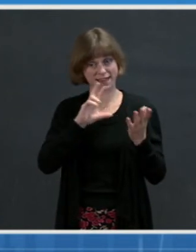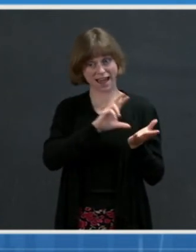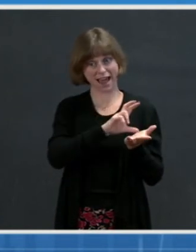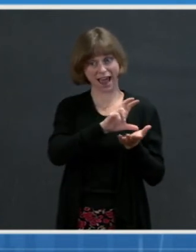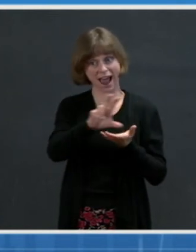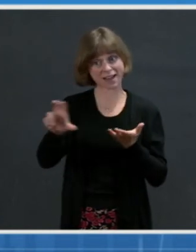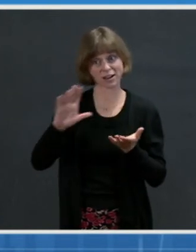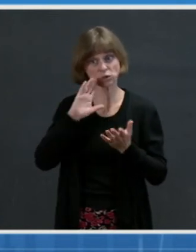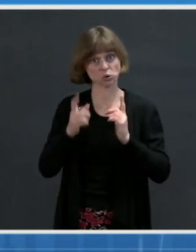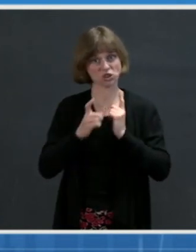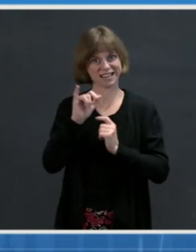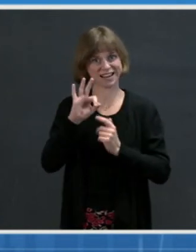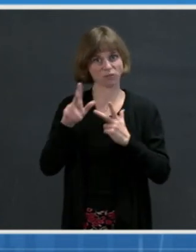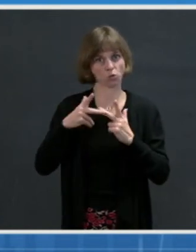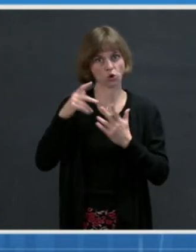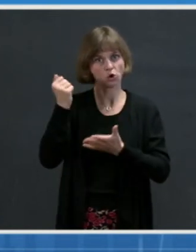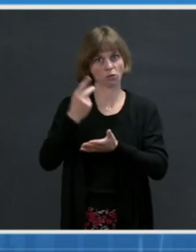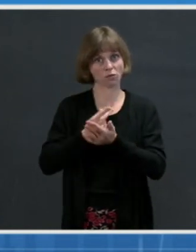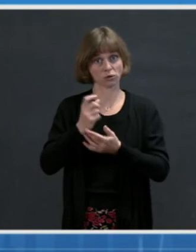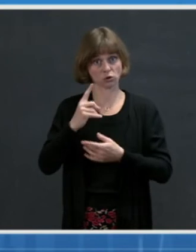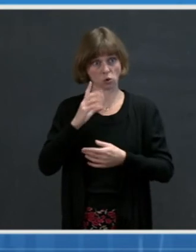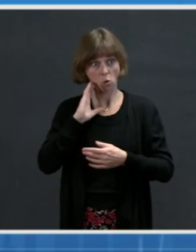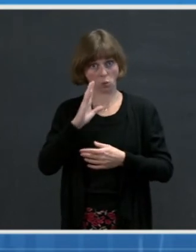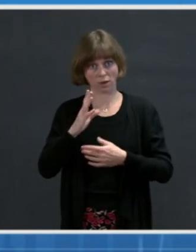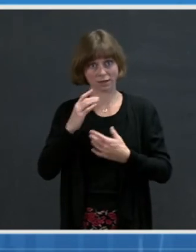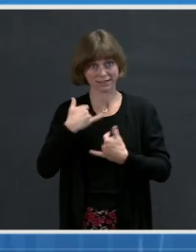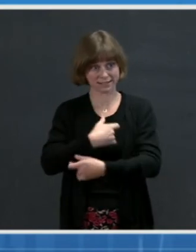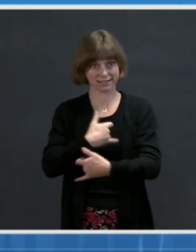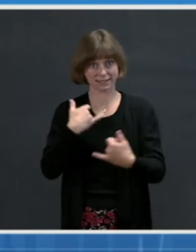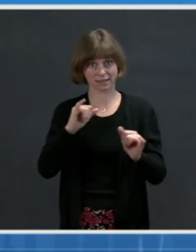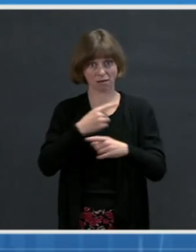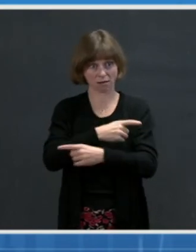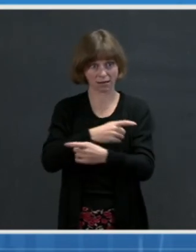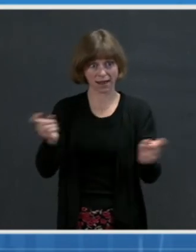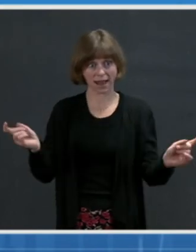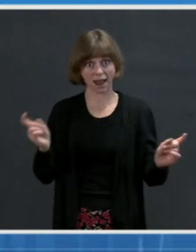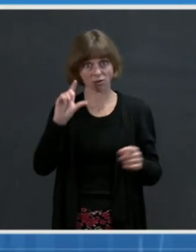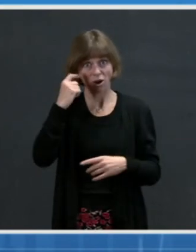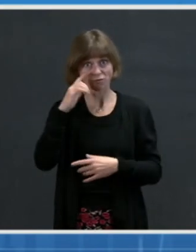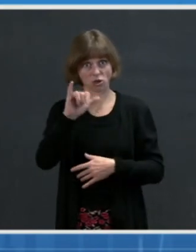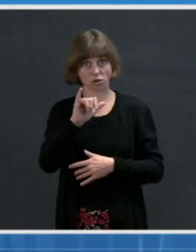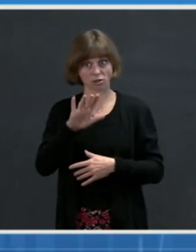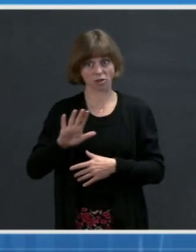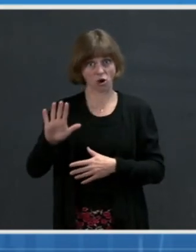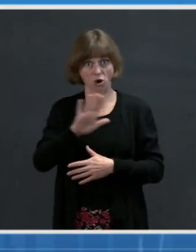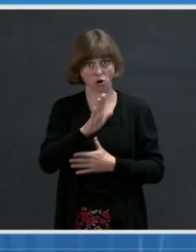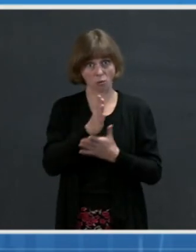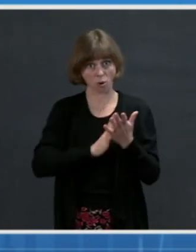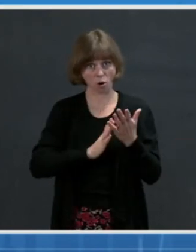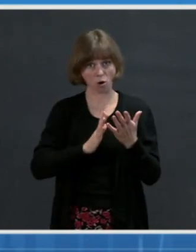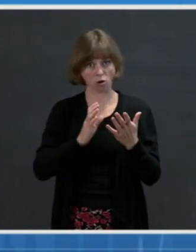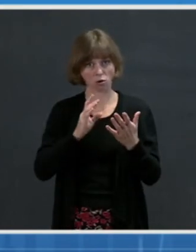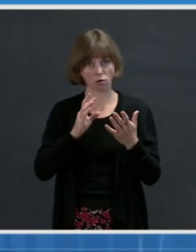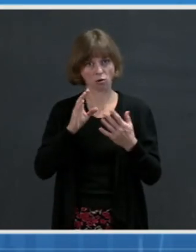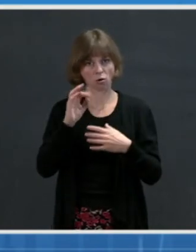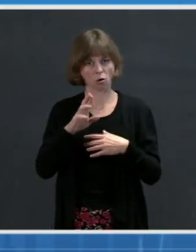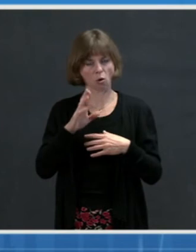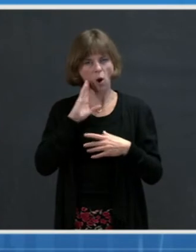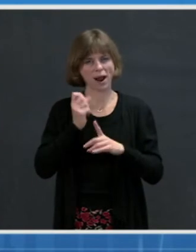governors still get a similar share of the stream, or will expanded vaccinations sort of help you change the math a little bit and open